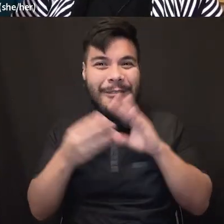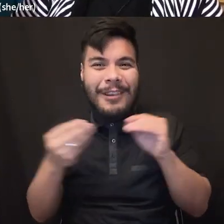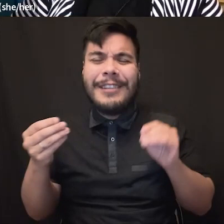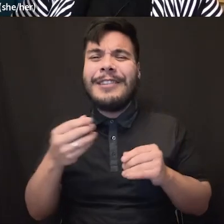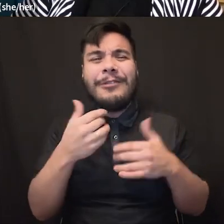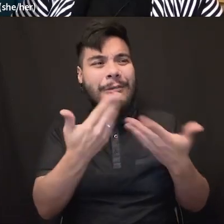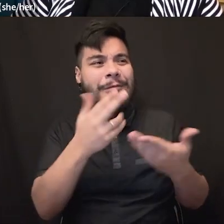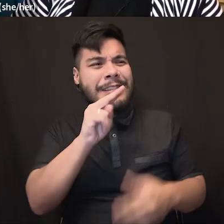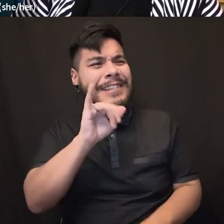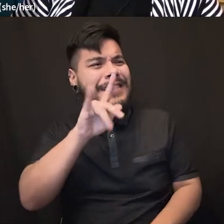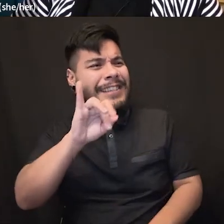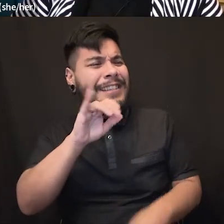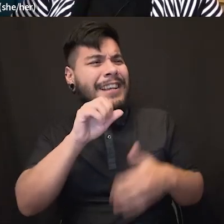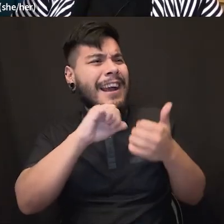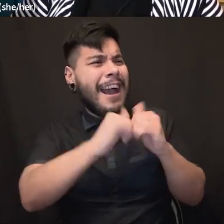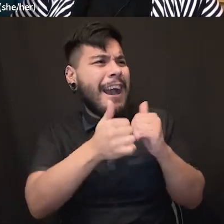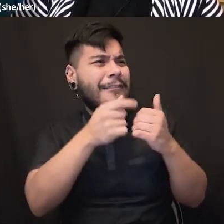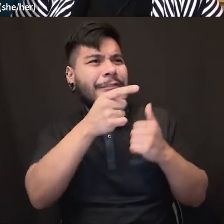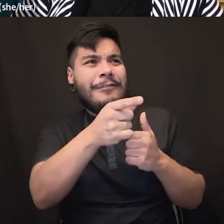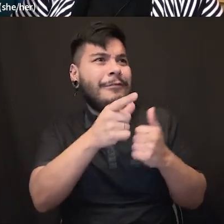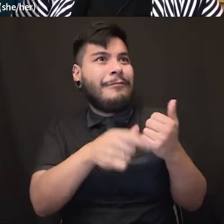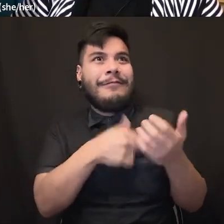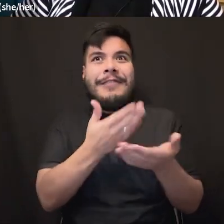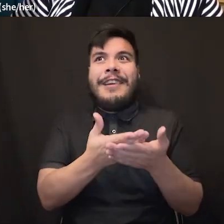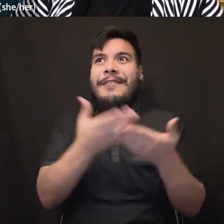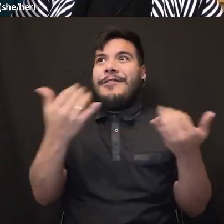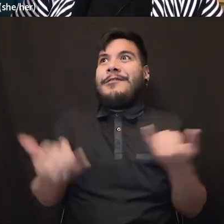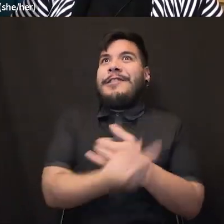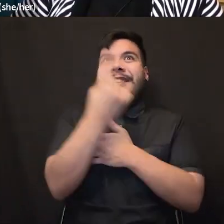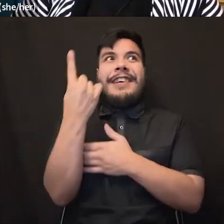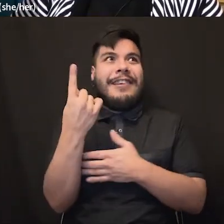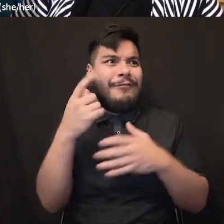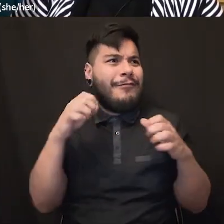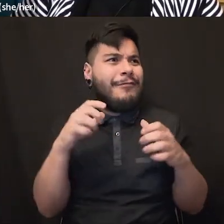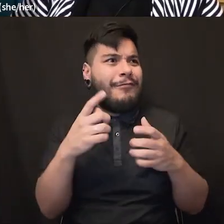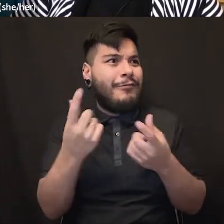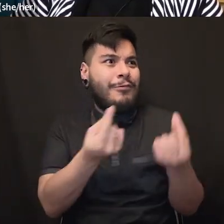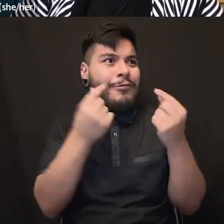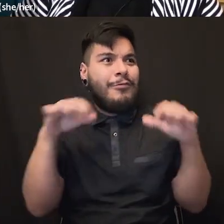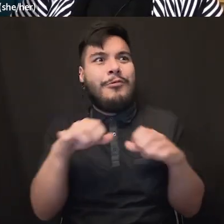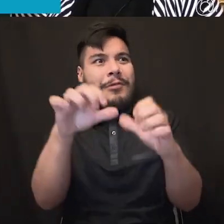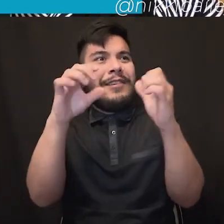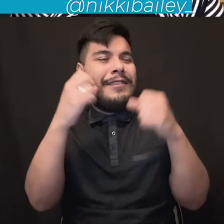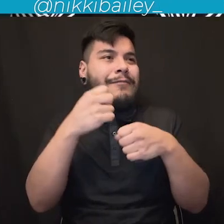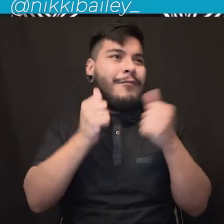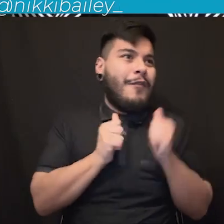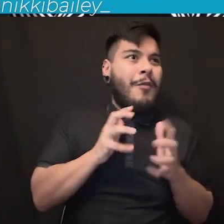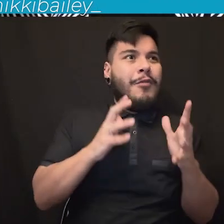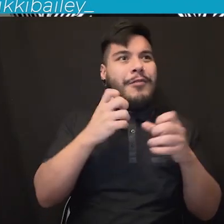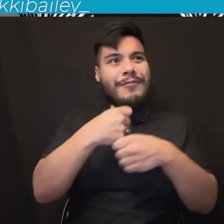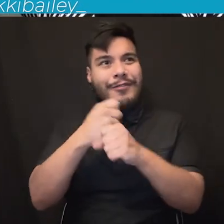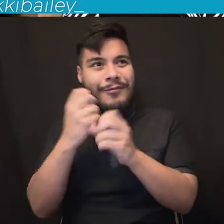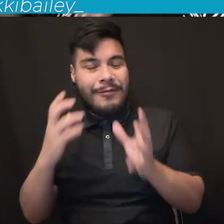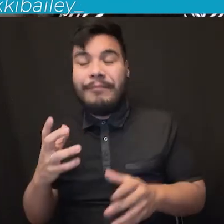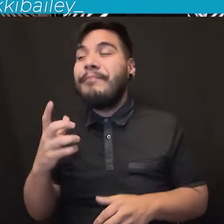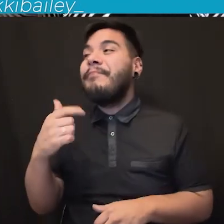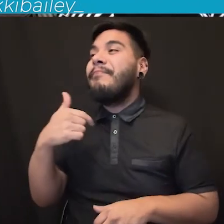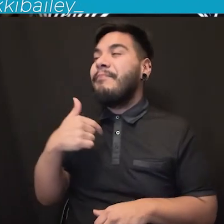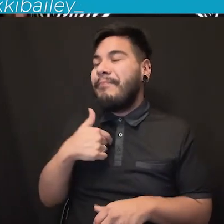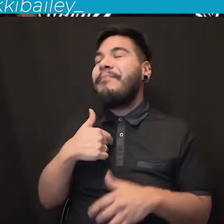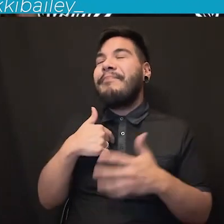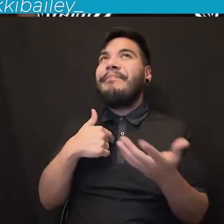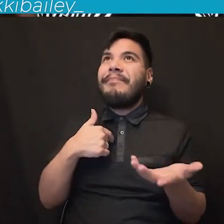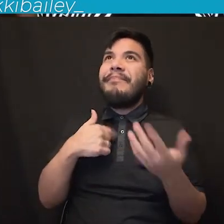like how you came to be doing what you are doing today as a performer and producer. So I took this